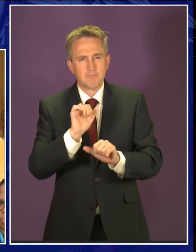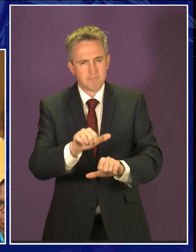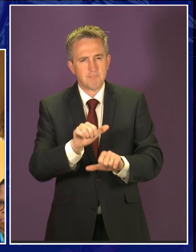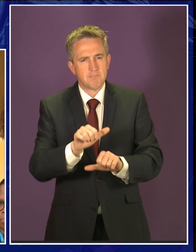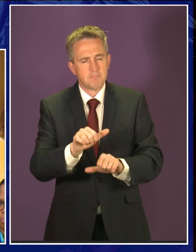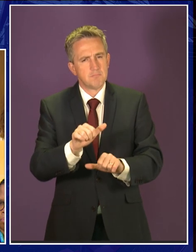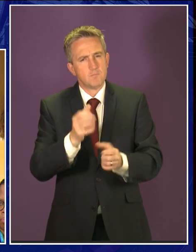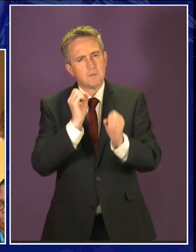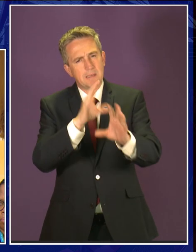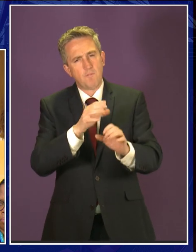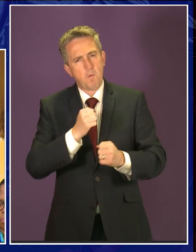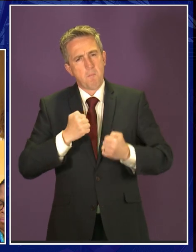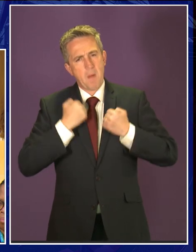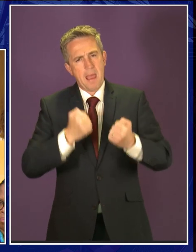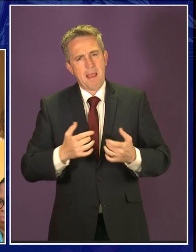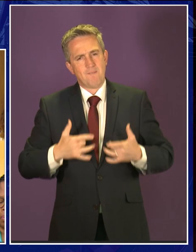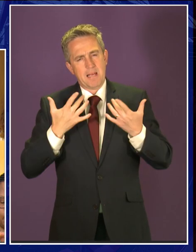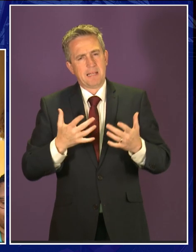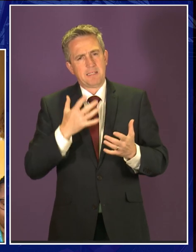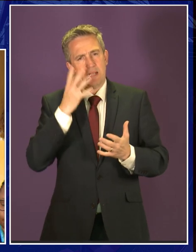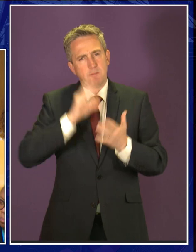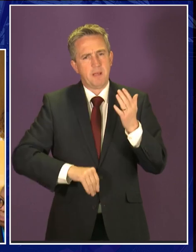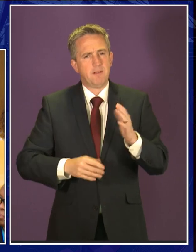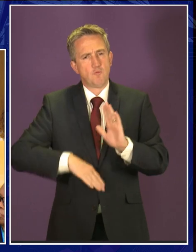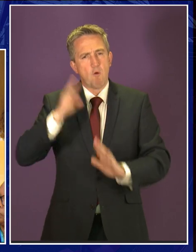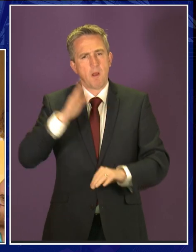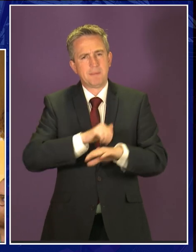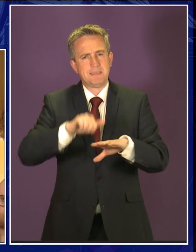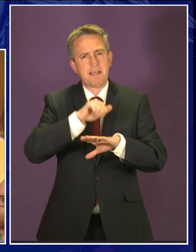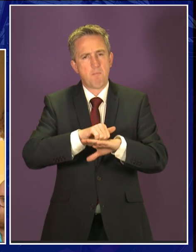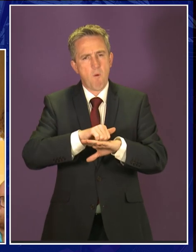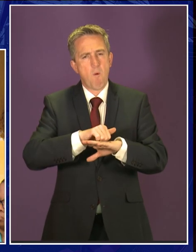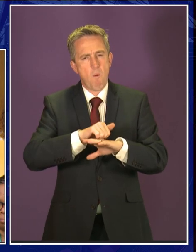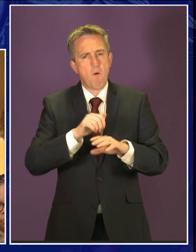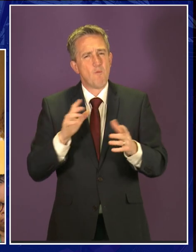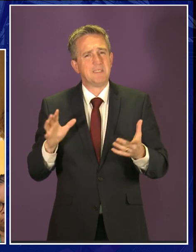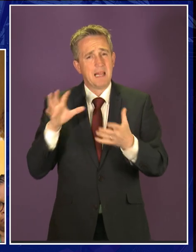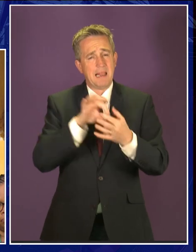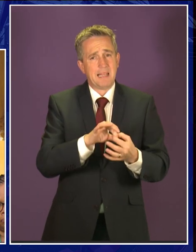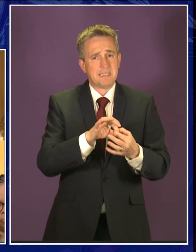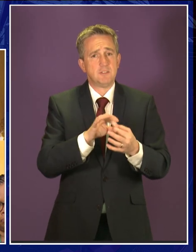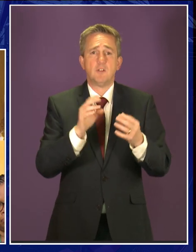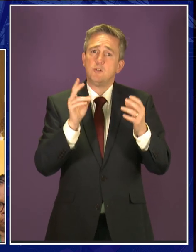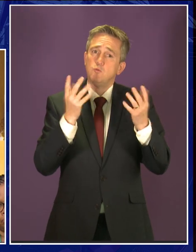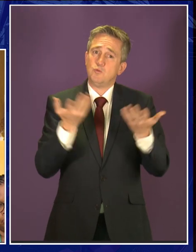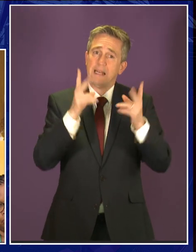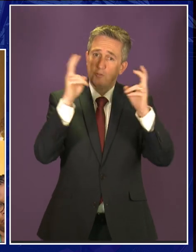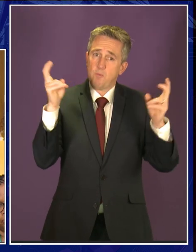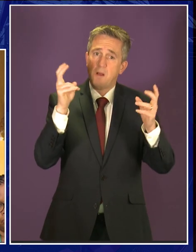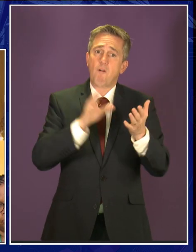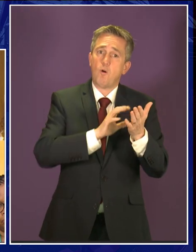with you my perspective and experience as a young artist in Singapore with regard to today's topic, which is culture and